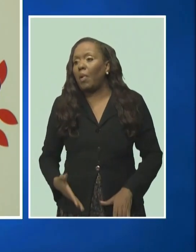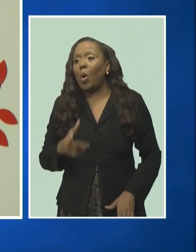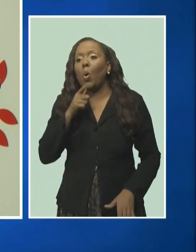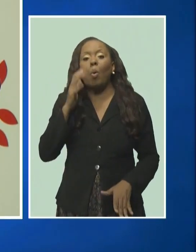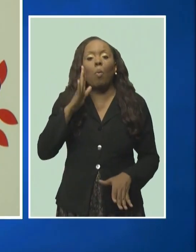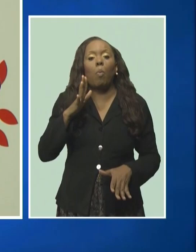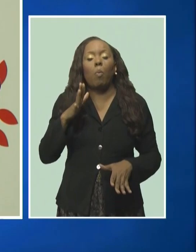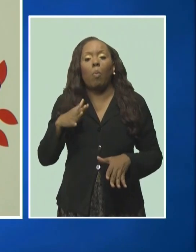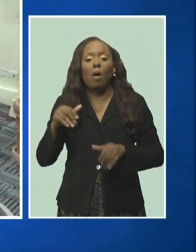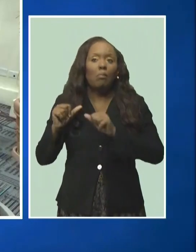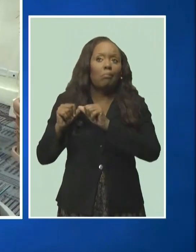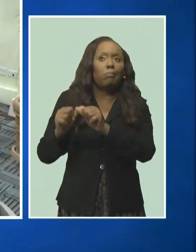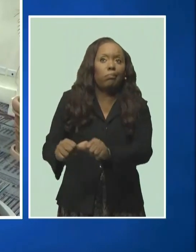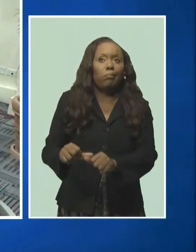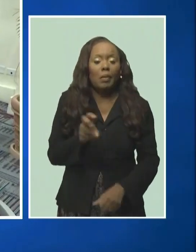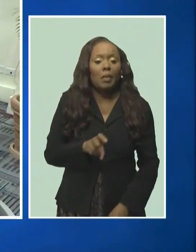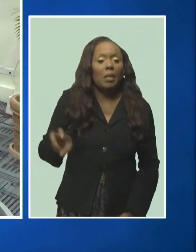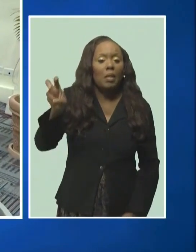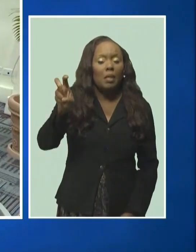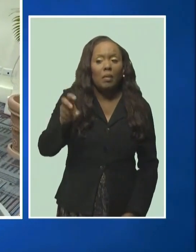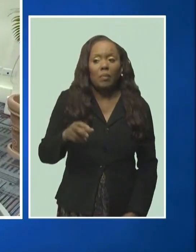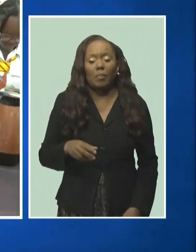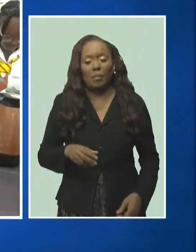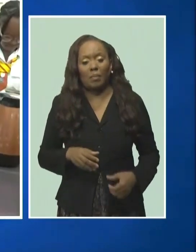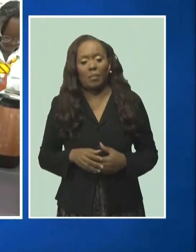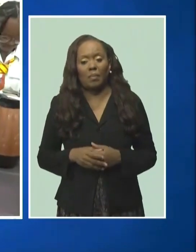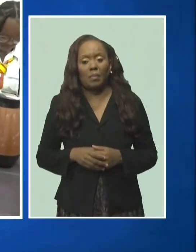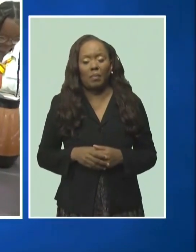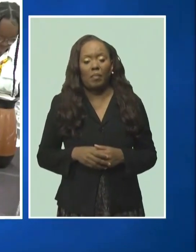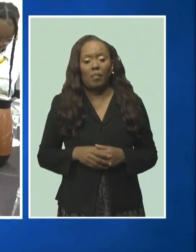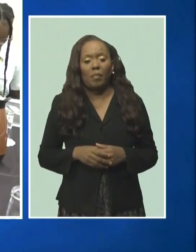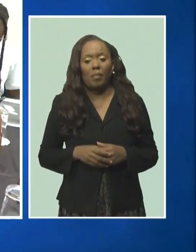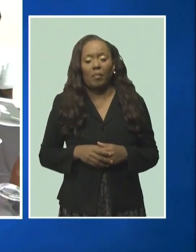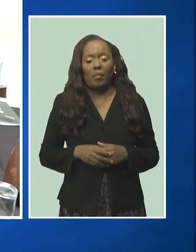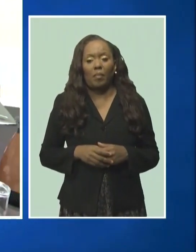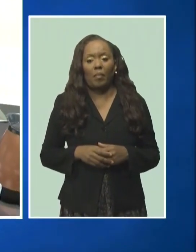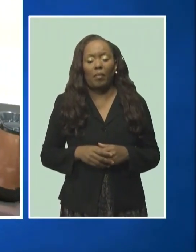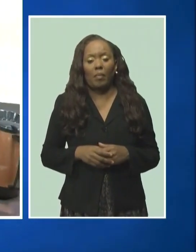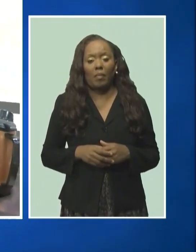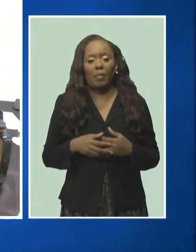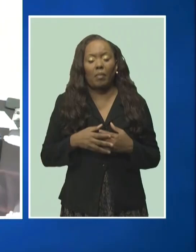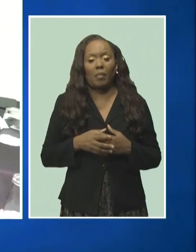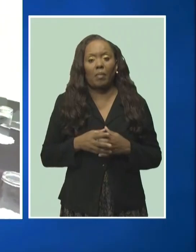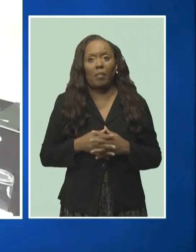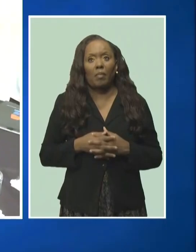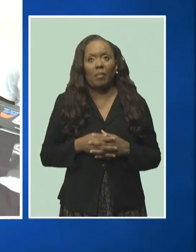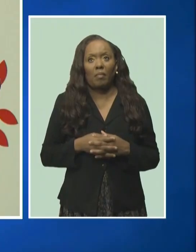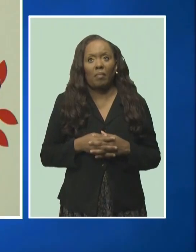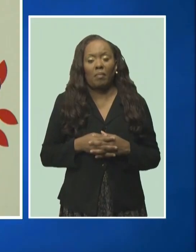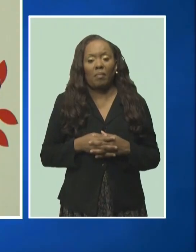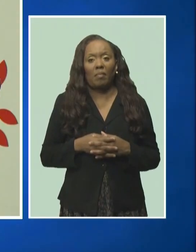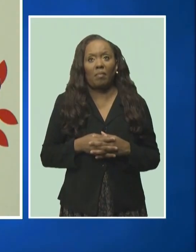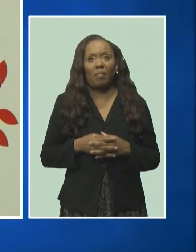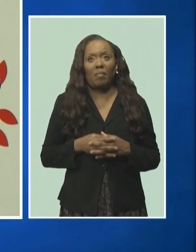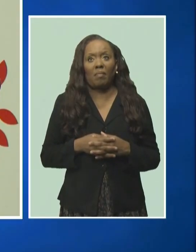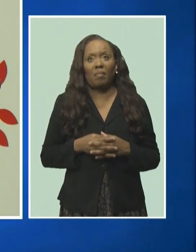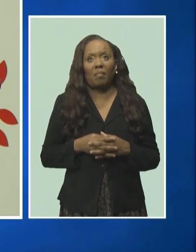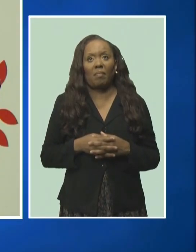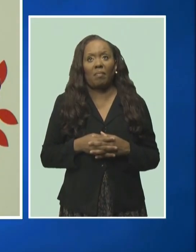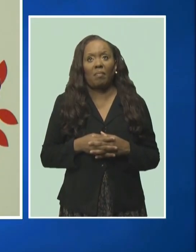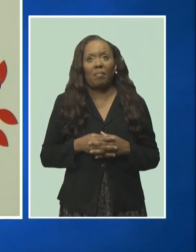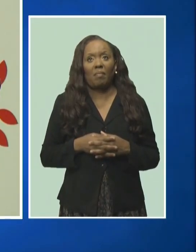being laser focus on key areas of interest to young people. These areas of interest include health and